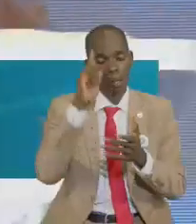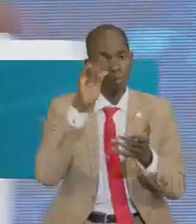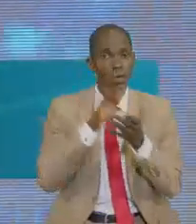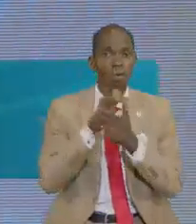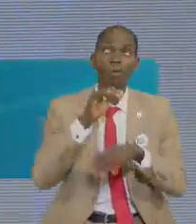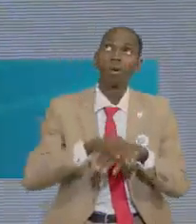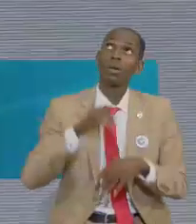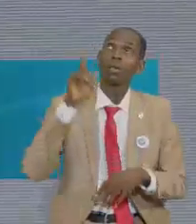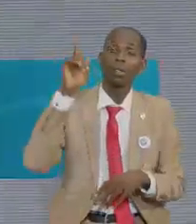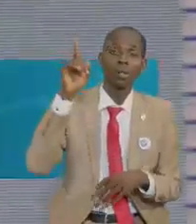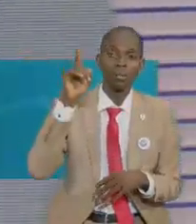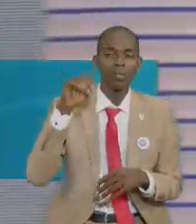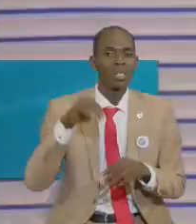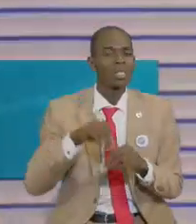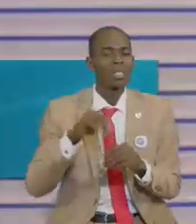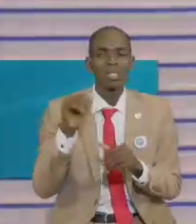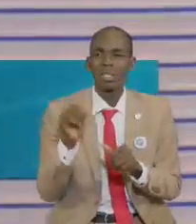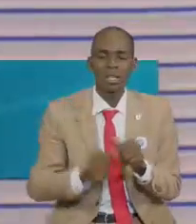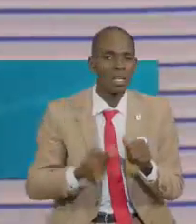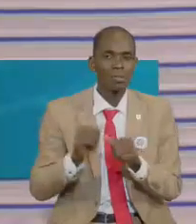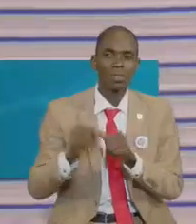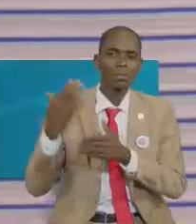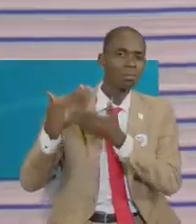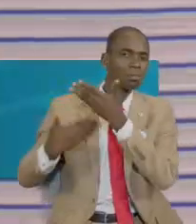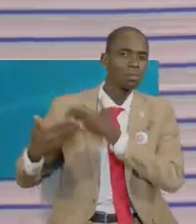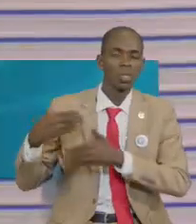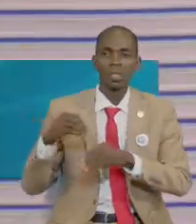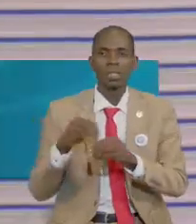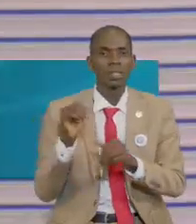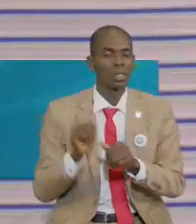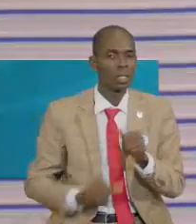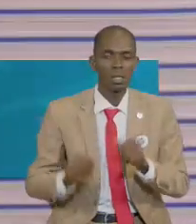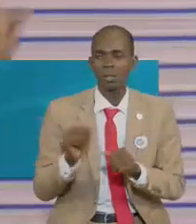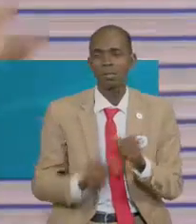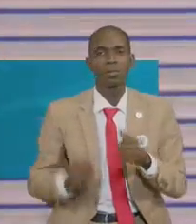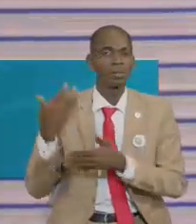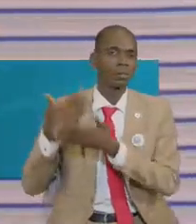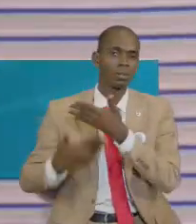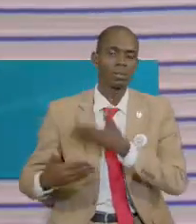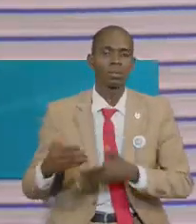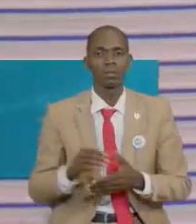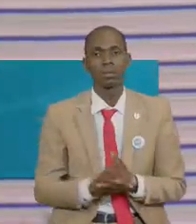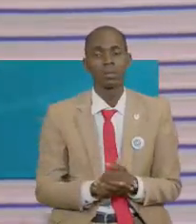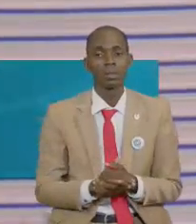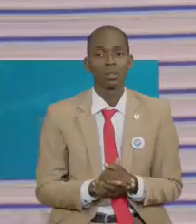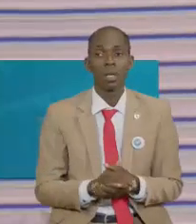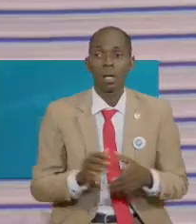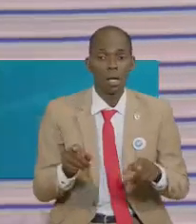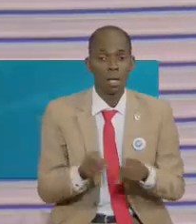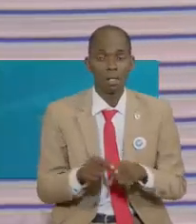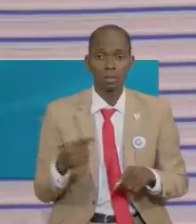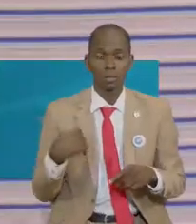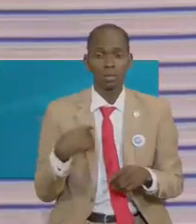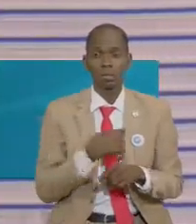in every generation, in every dispensation, as we believe on the Lord,